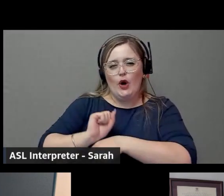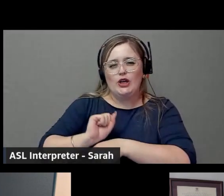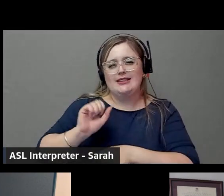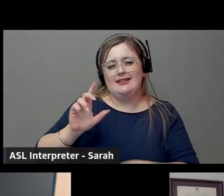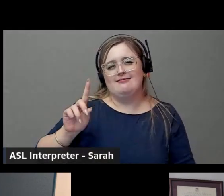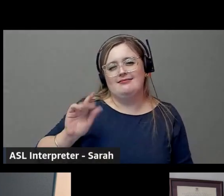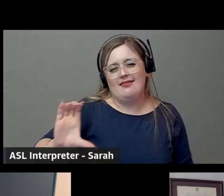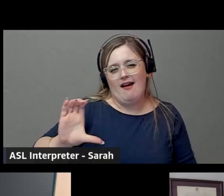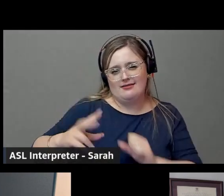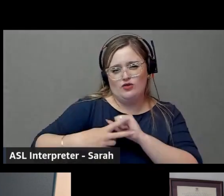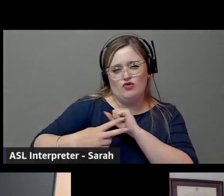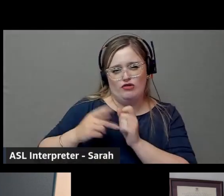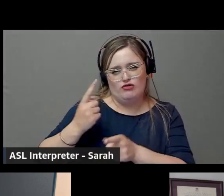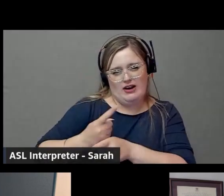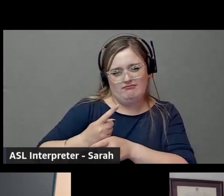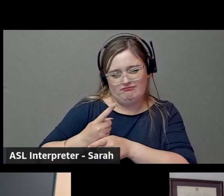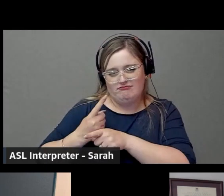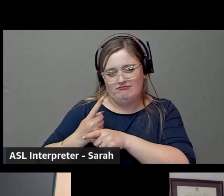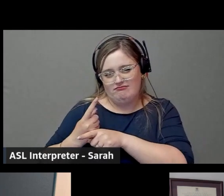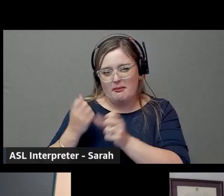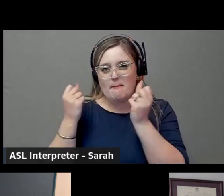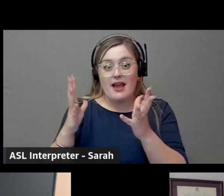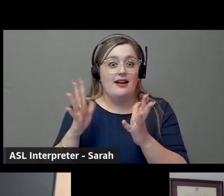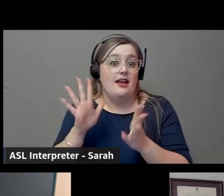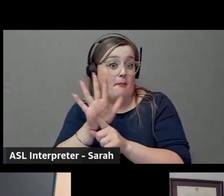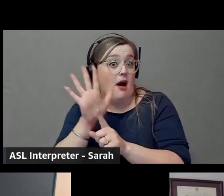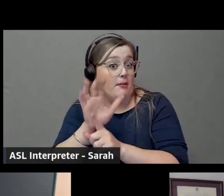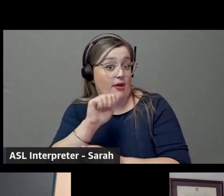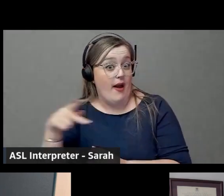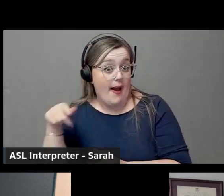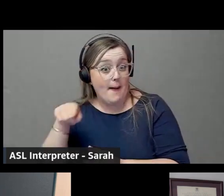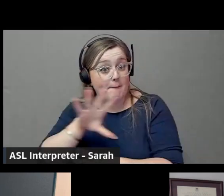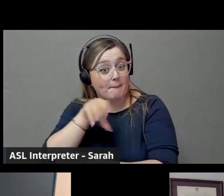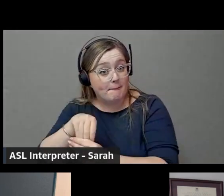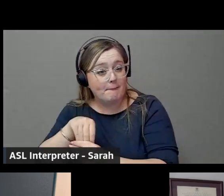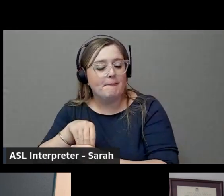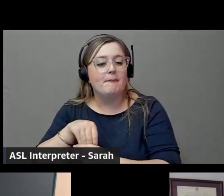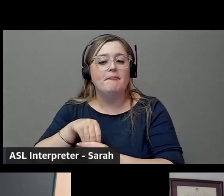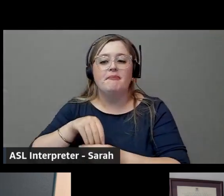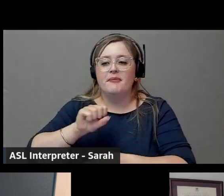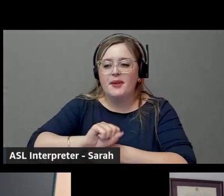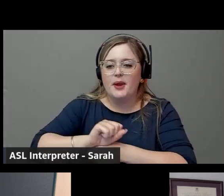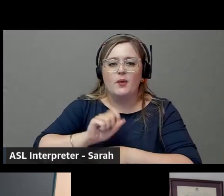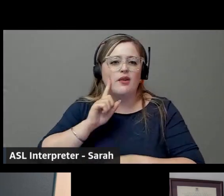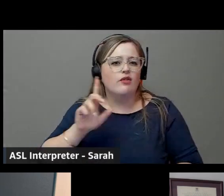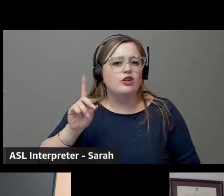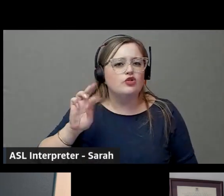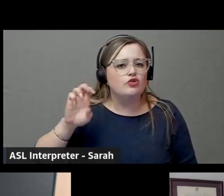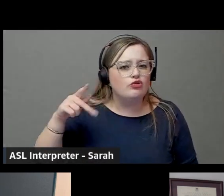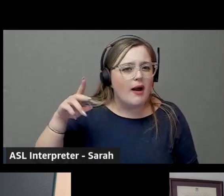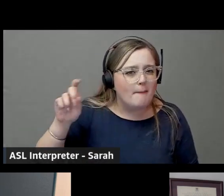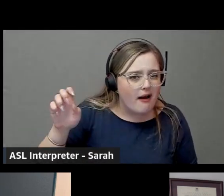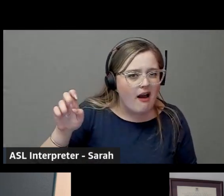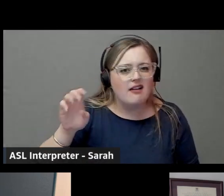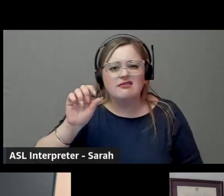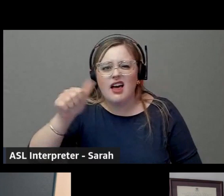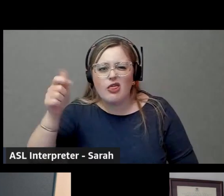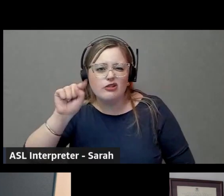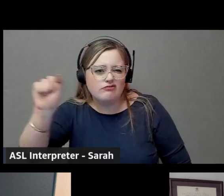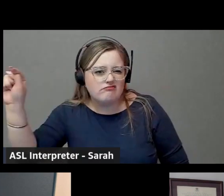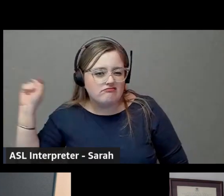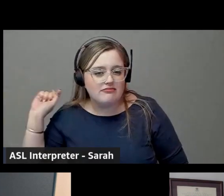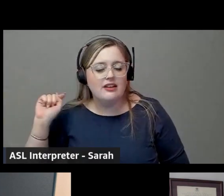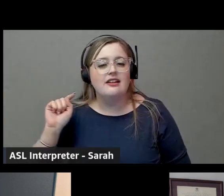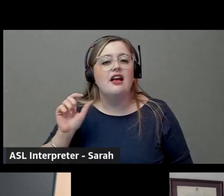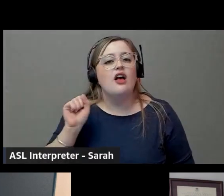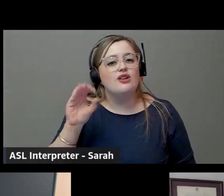So, a lot of popular apps around that. I worked for a company called Box, Dropbox, another one, right? So this is a